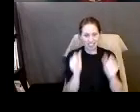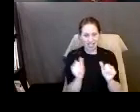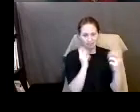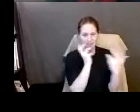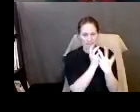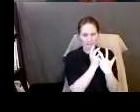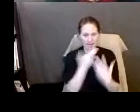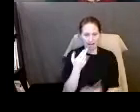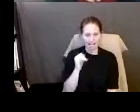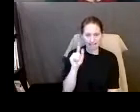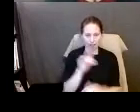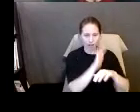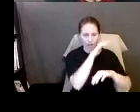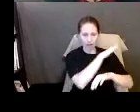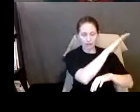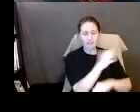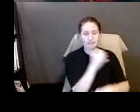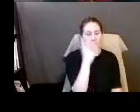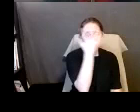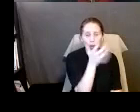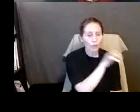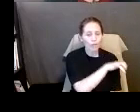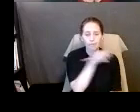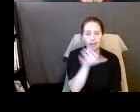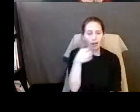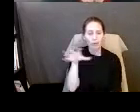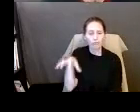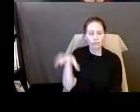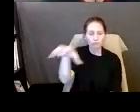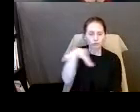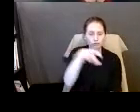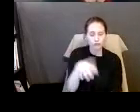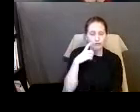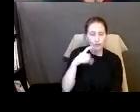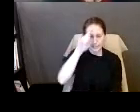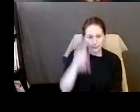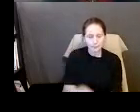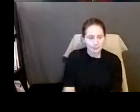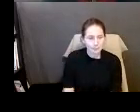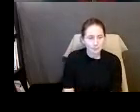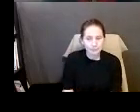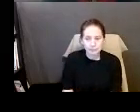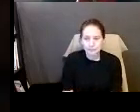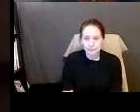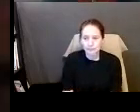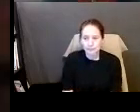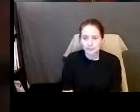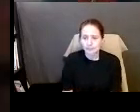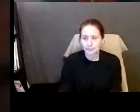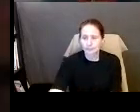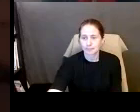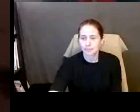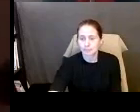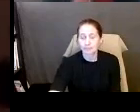it really doesn't look like a lot of other settlements in Egypt. So this